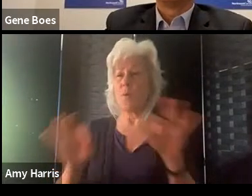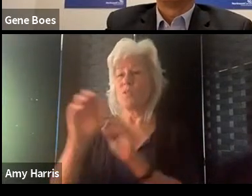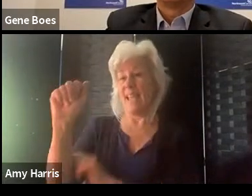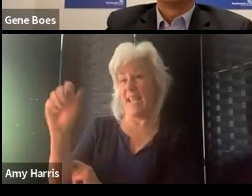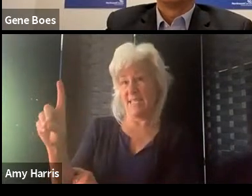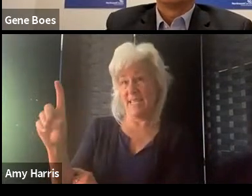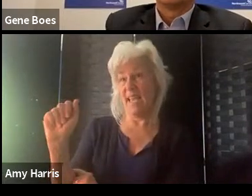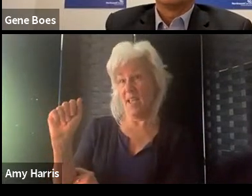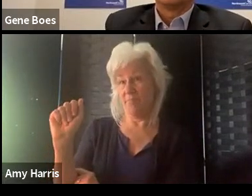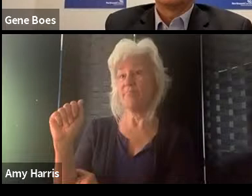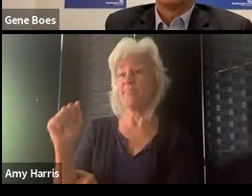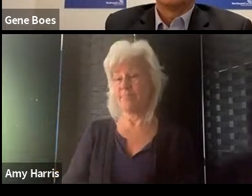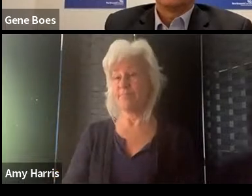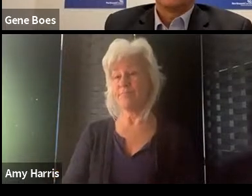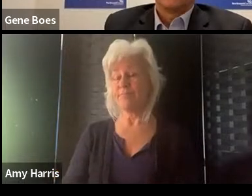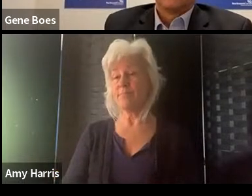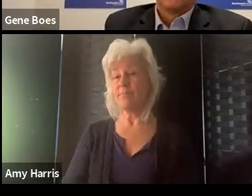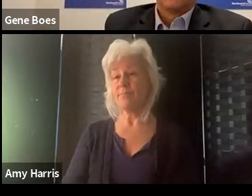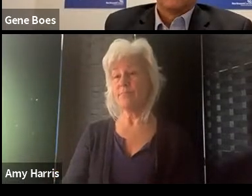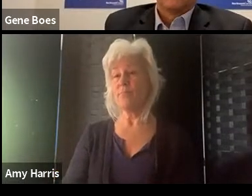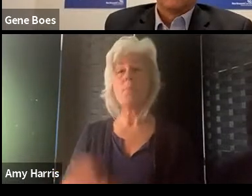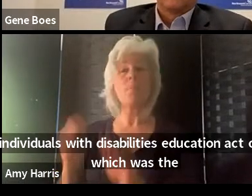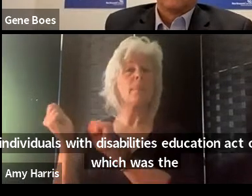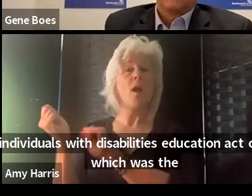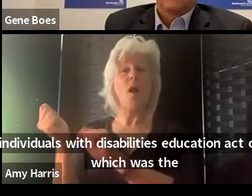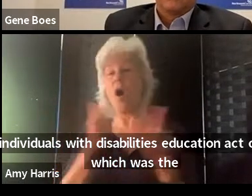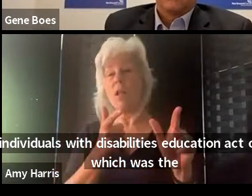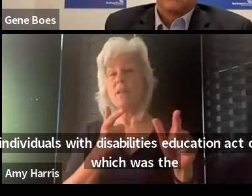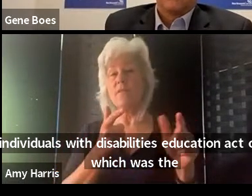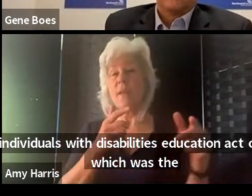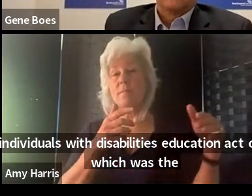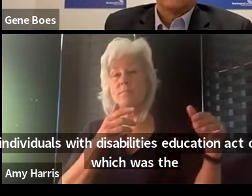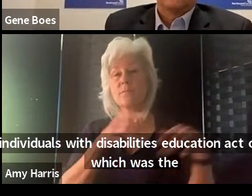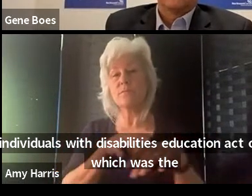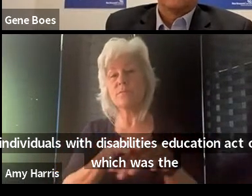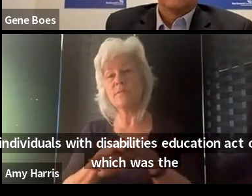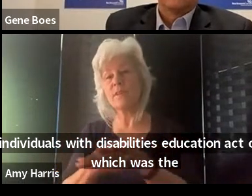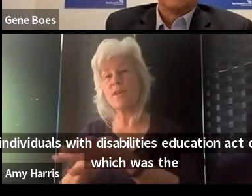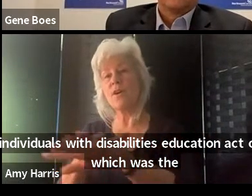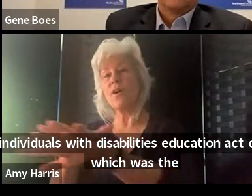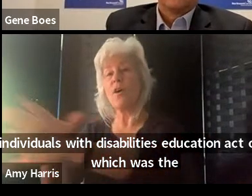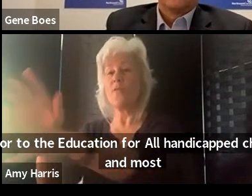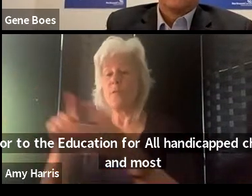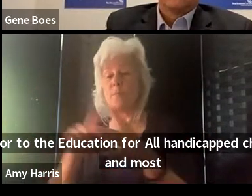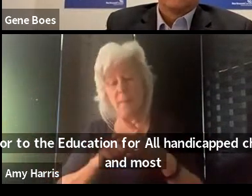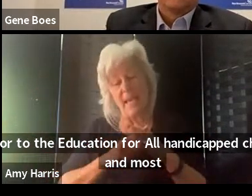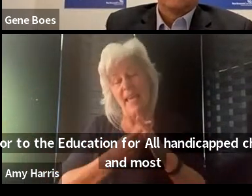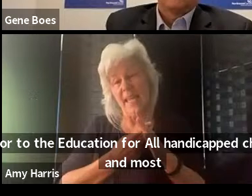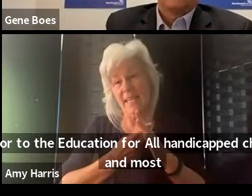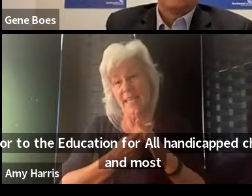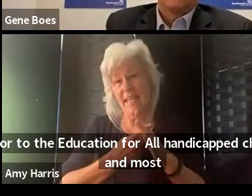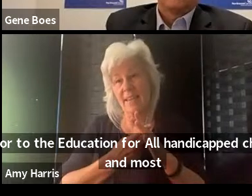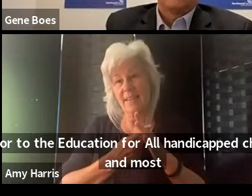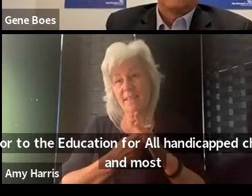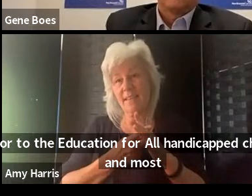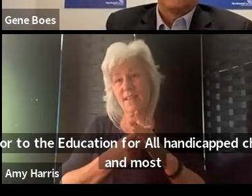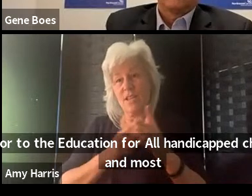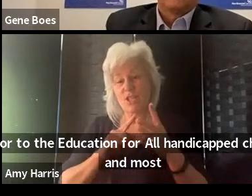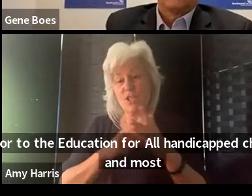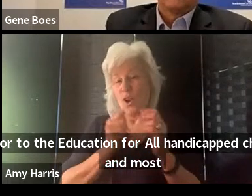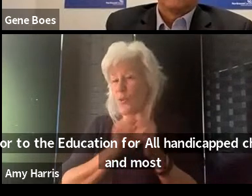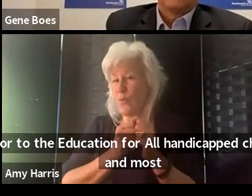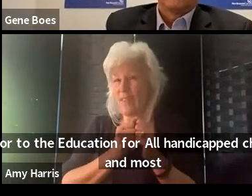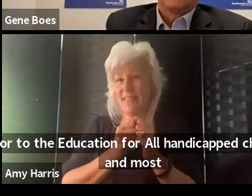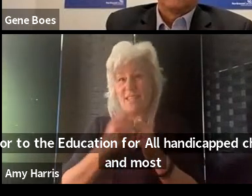Act. All of those flow from the efforts of these